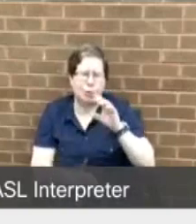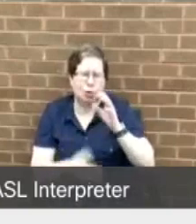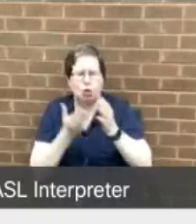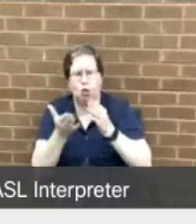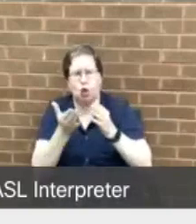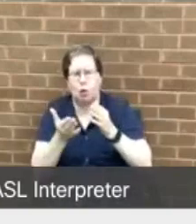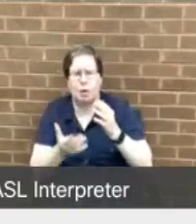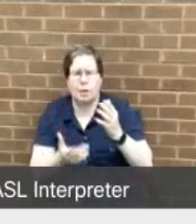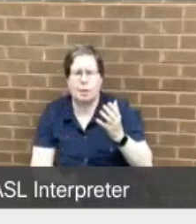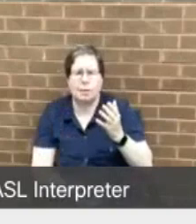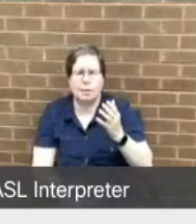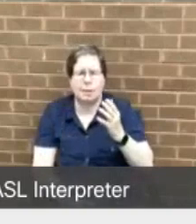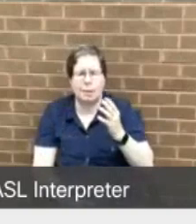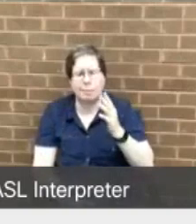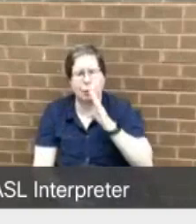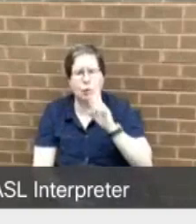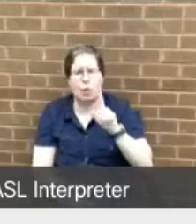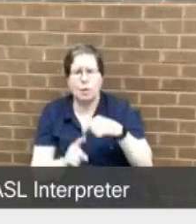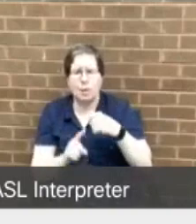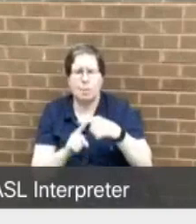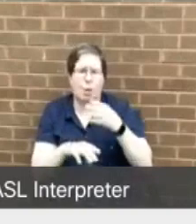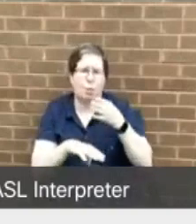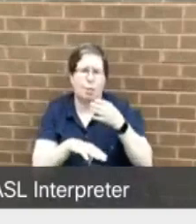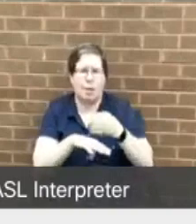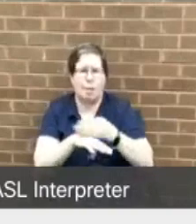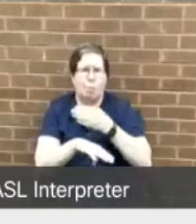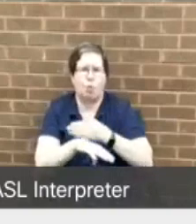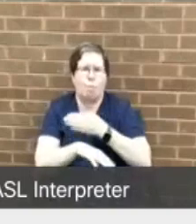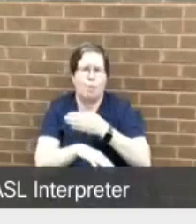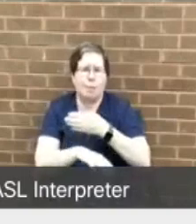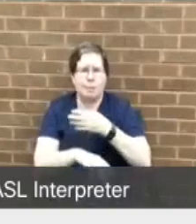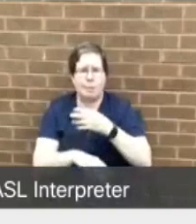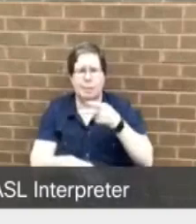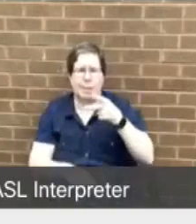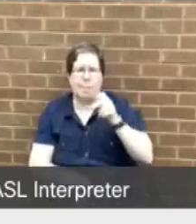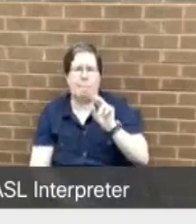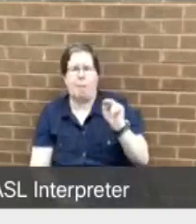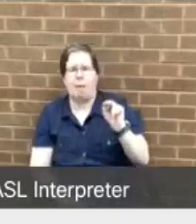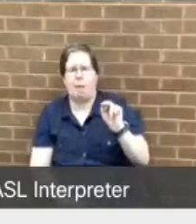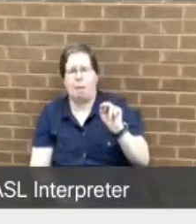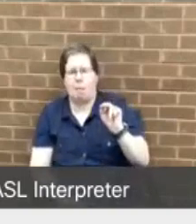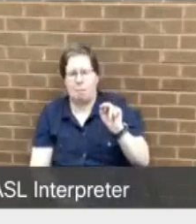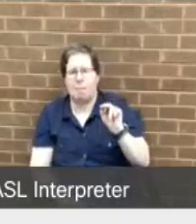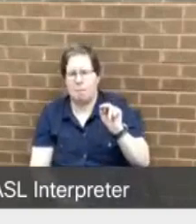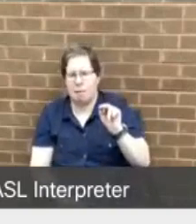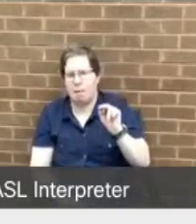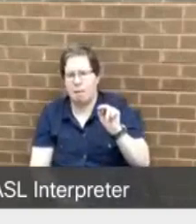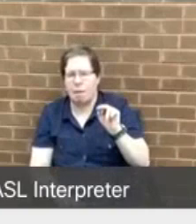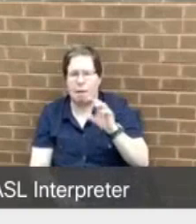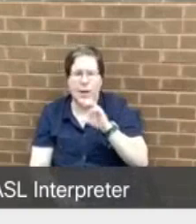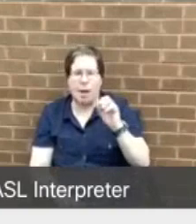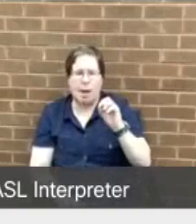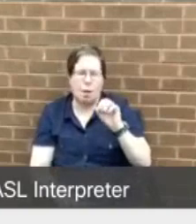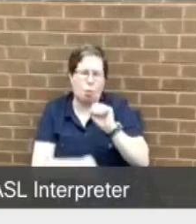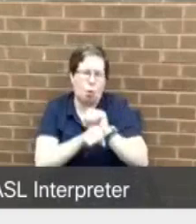about the improvements to the Penn Line, right, and working with